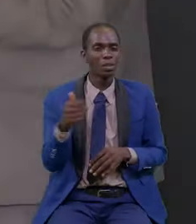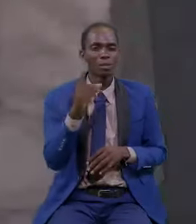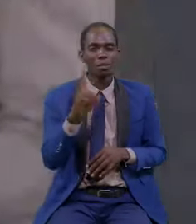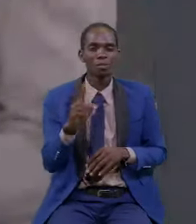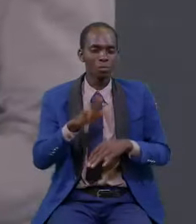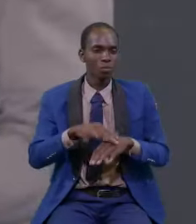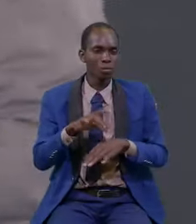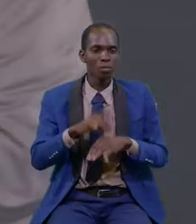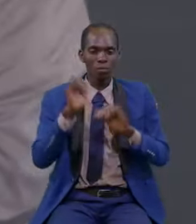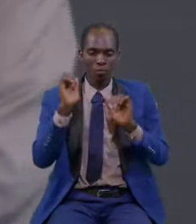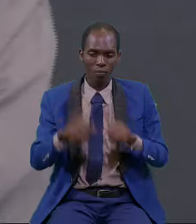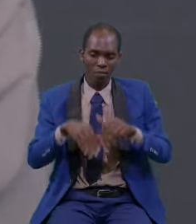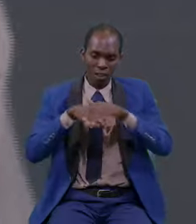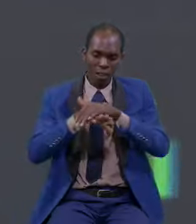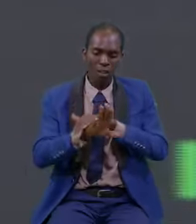presence of God. Why?